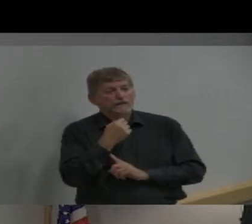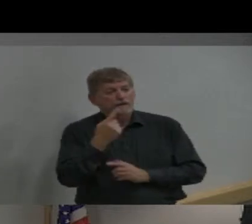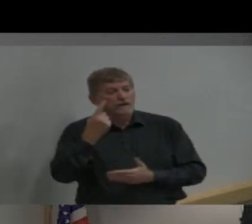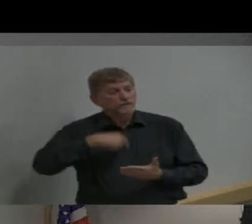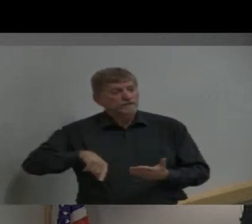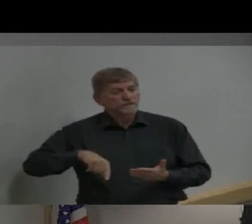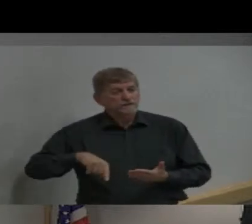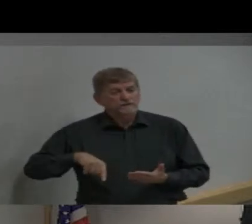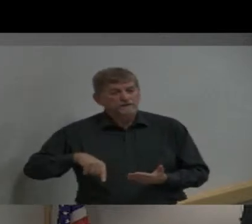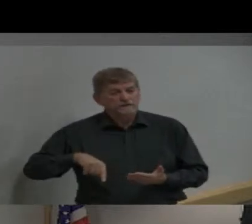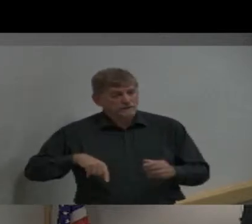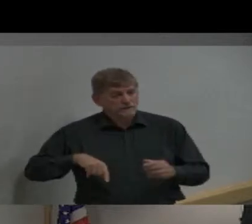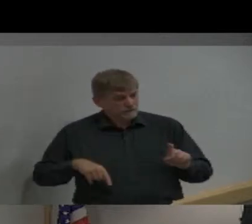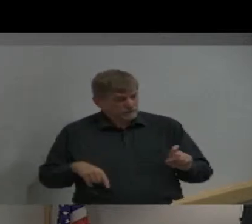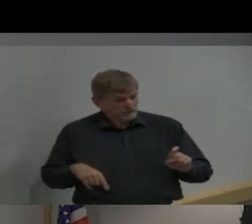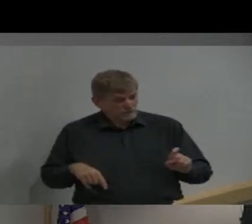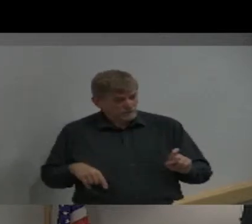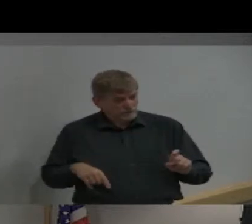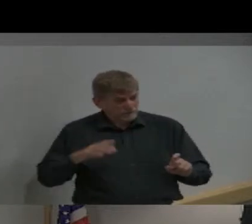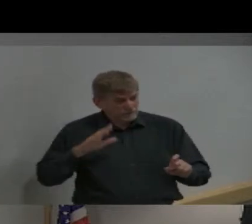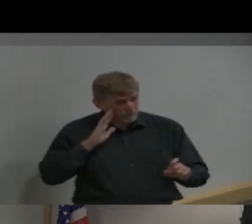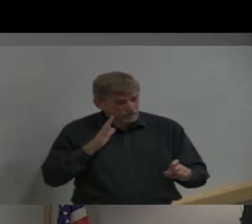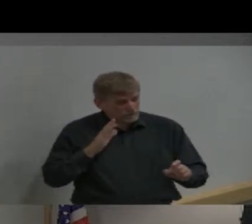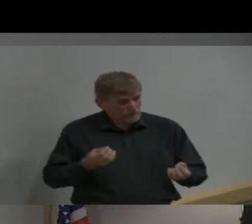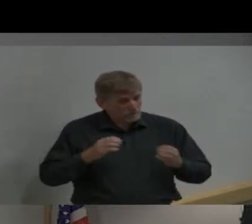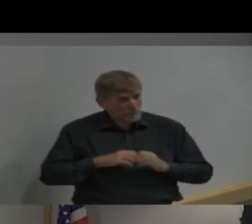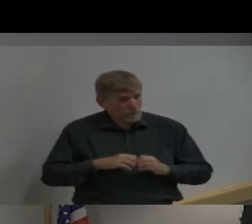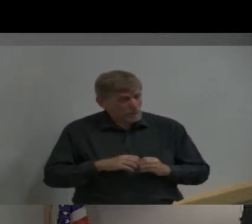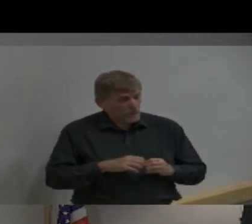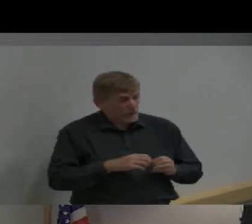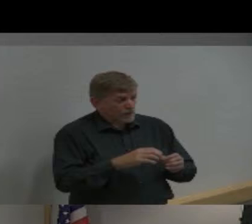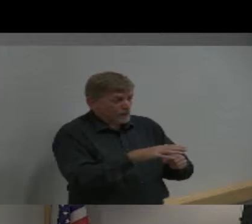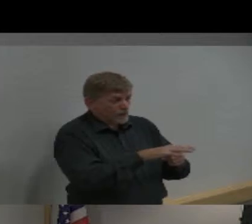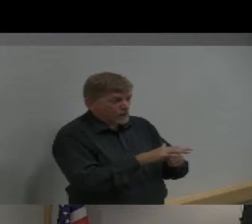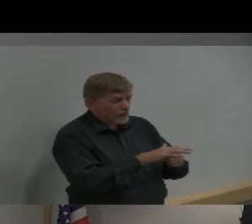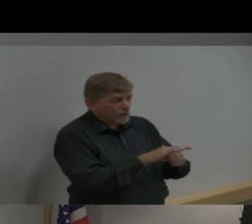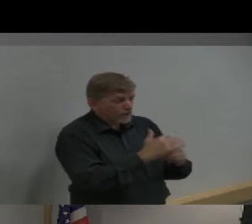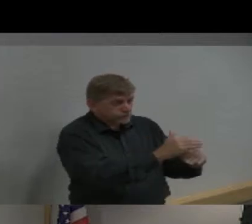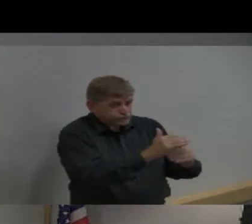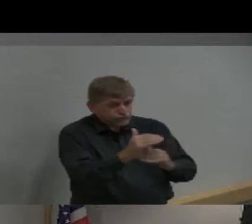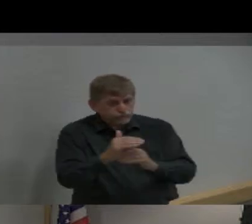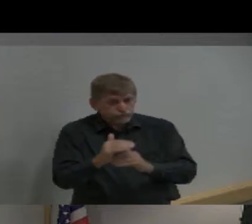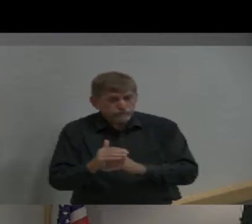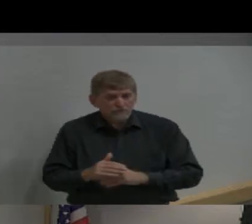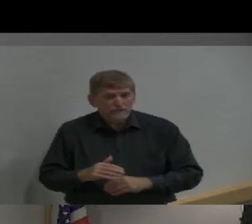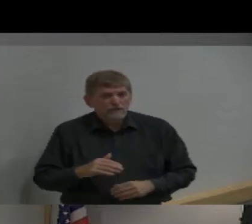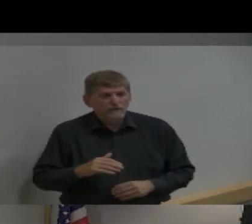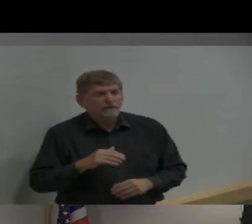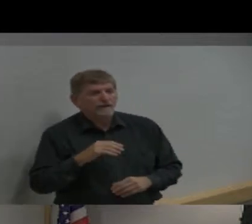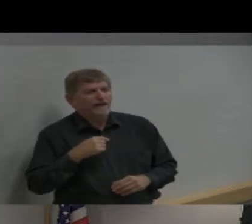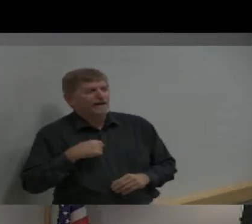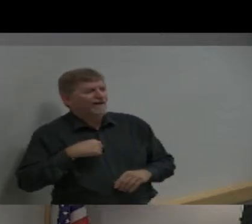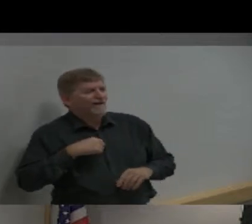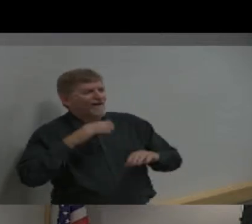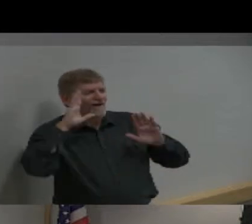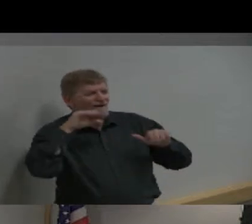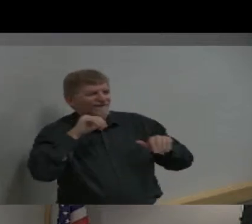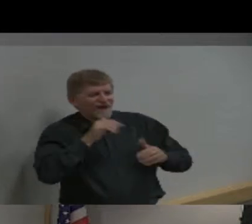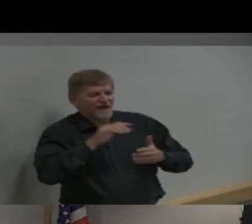more restrictions locally? Well, hopefully we won't go to red. But